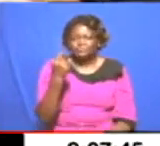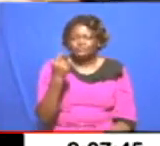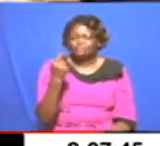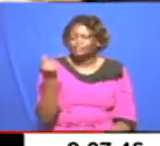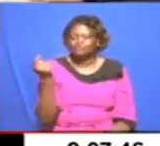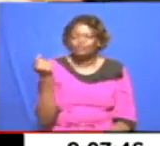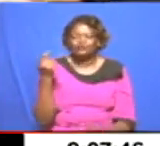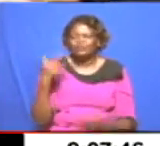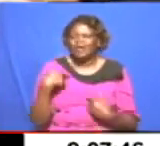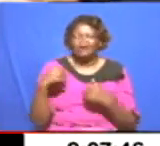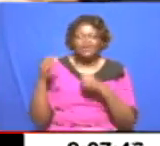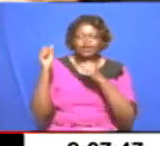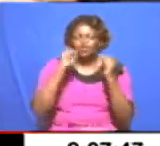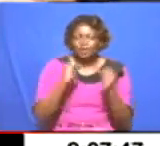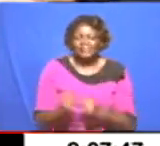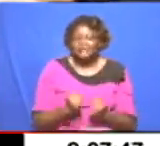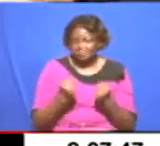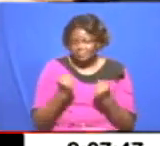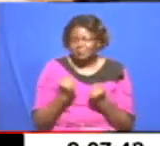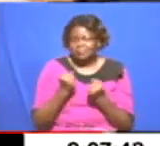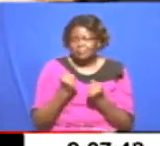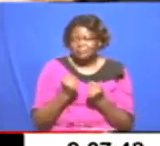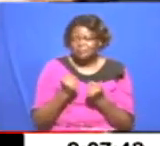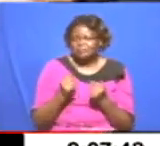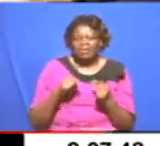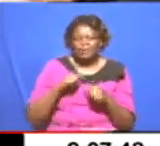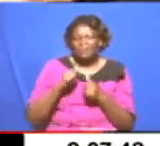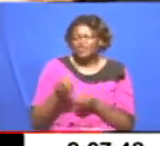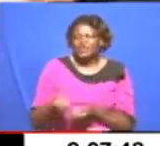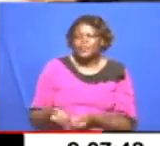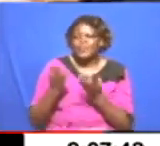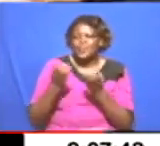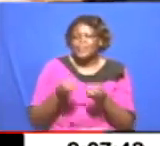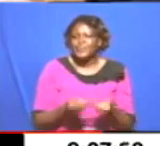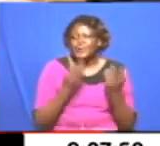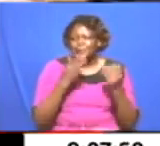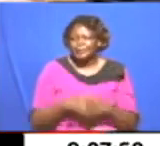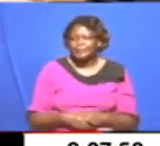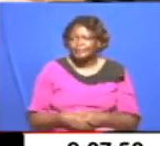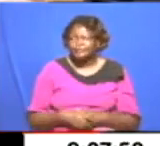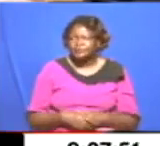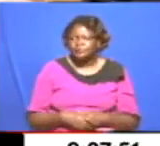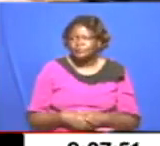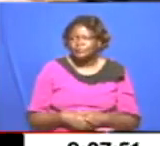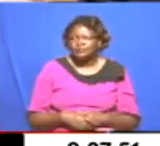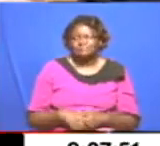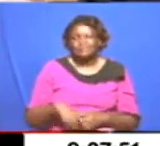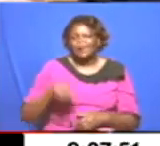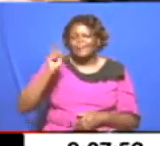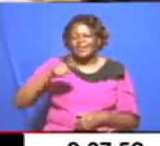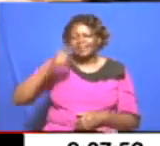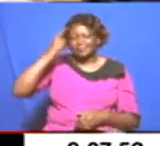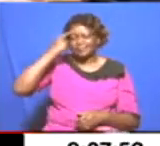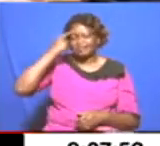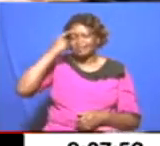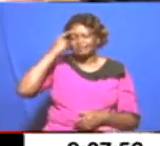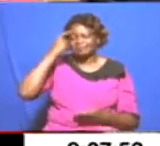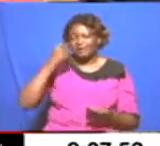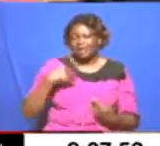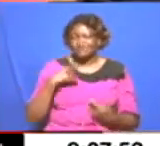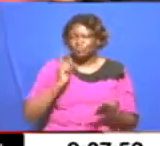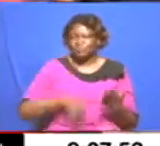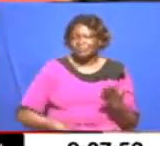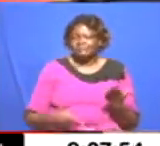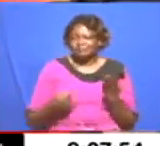with strategies on issues of this IED. Indeed, they should think of coming up with a